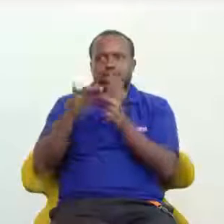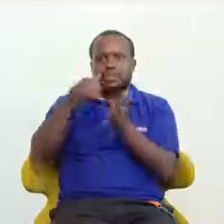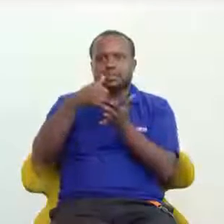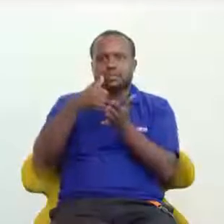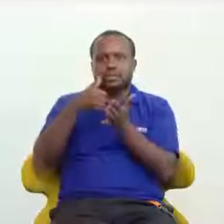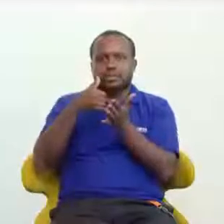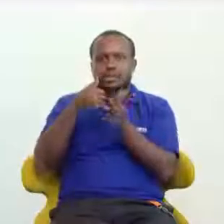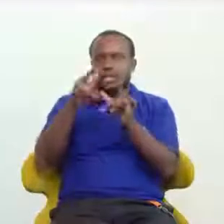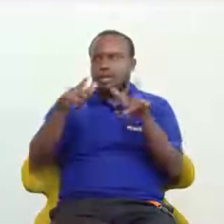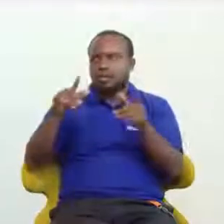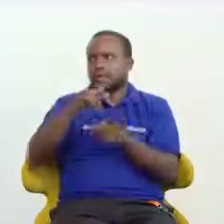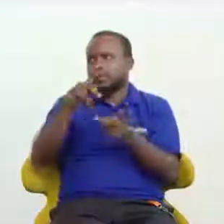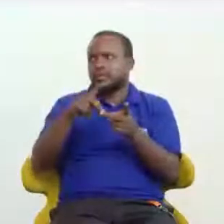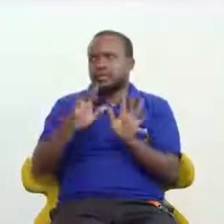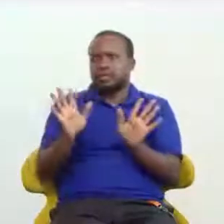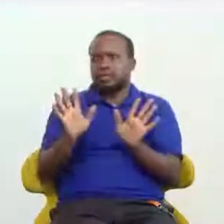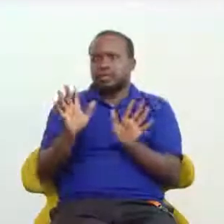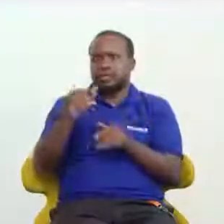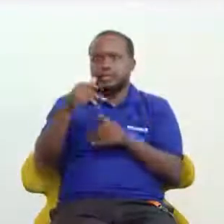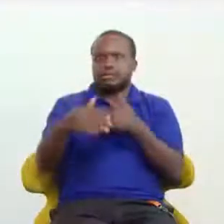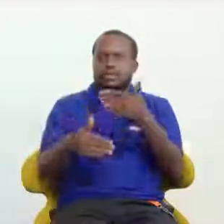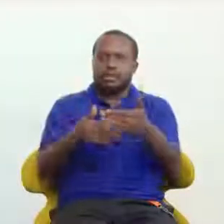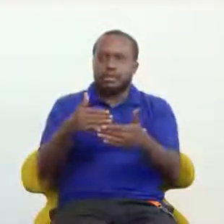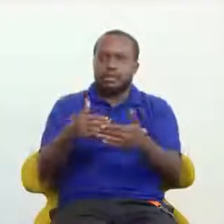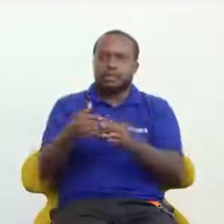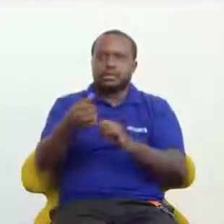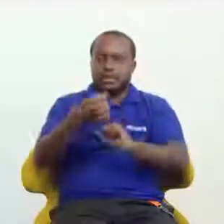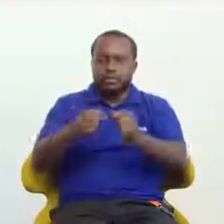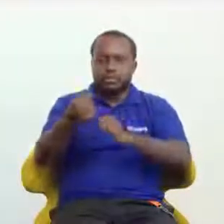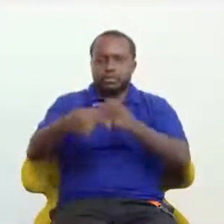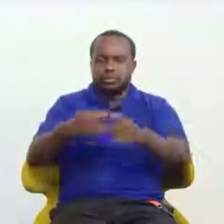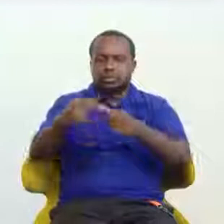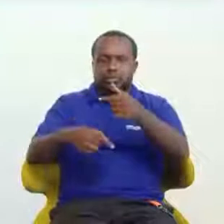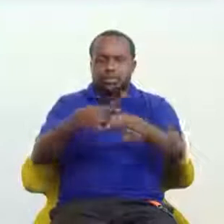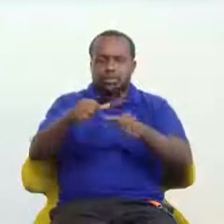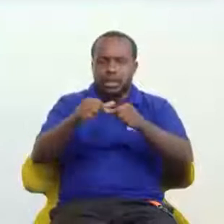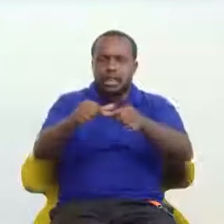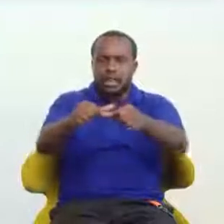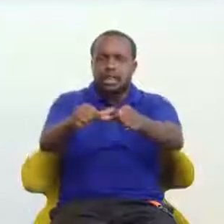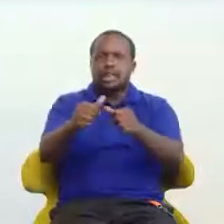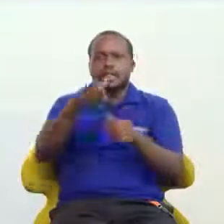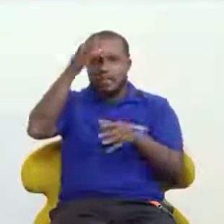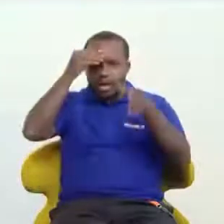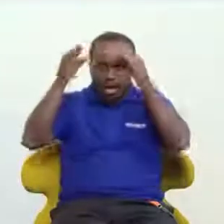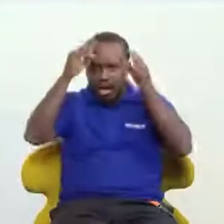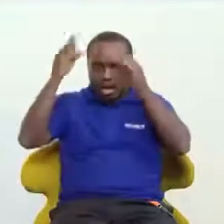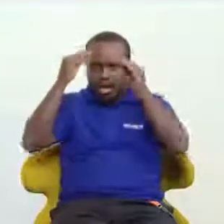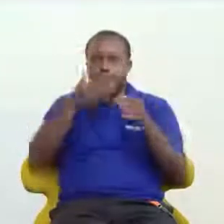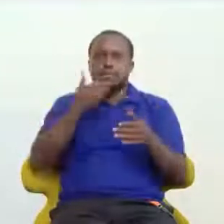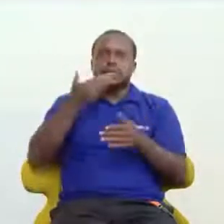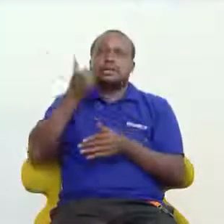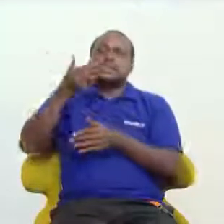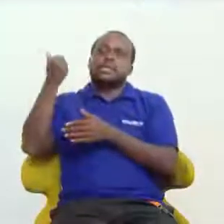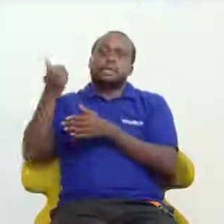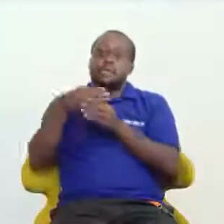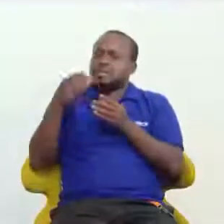language of perfection, it's progress. The more you do, the more you learn. The more you do, the better it gets, but you're never going to be done. So